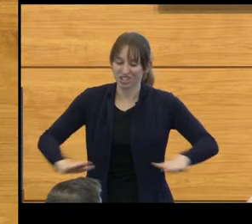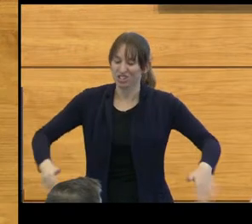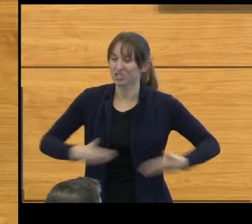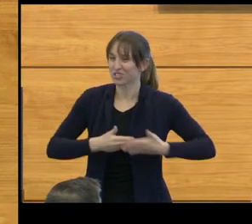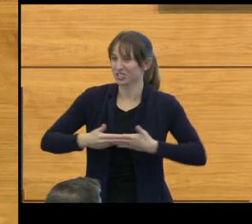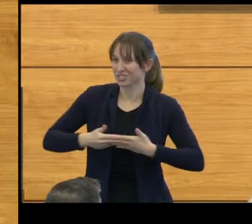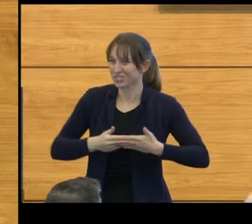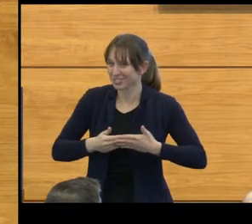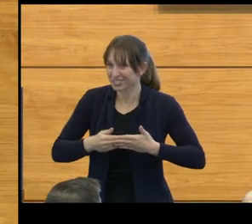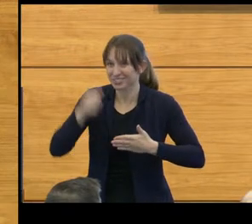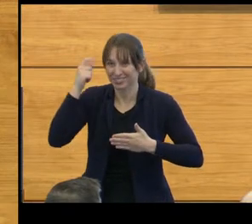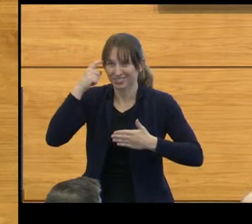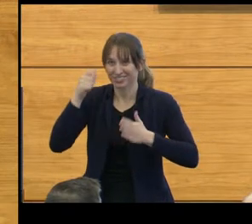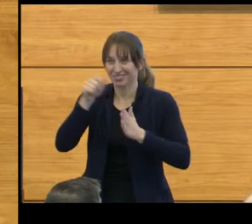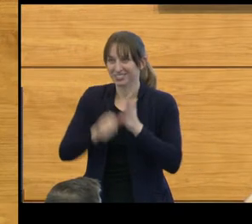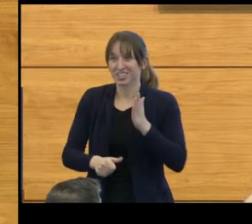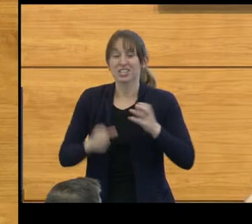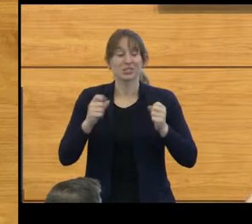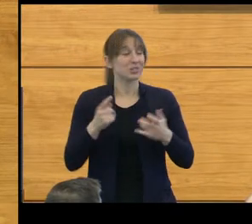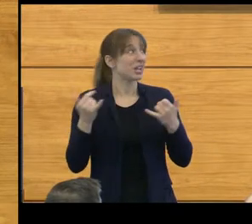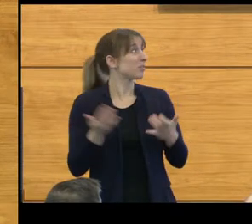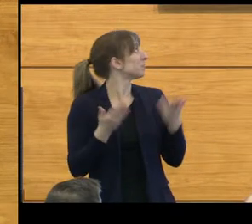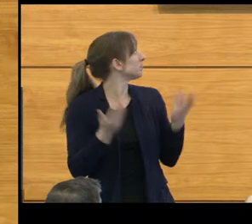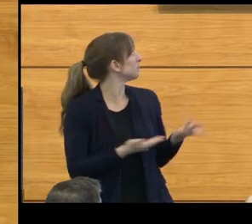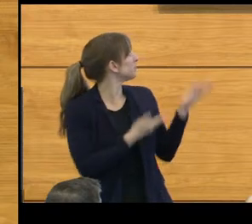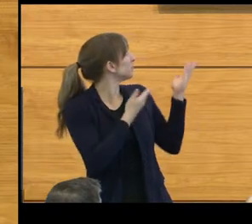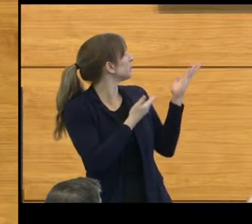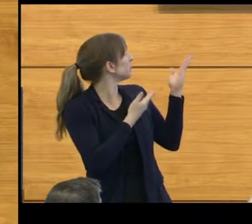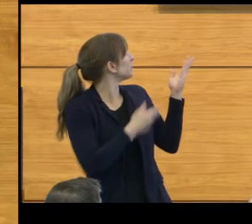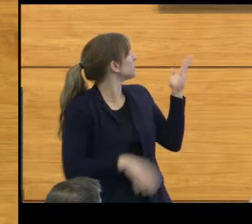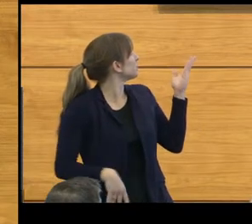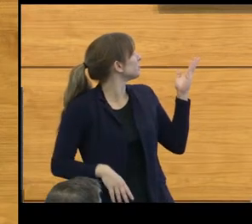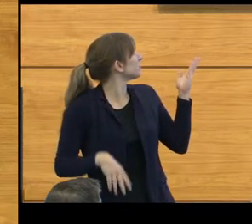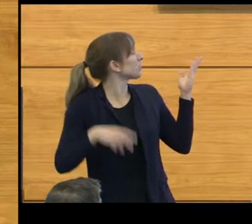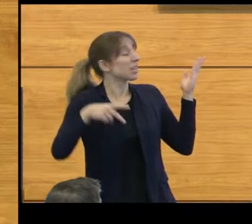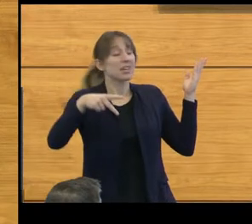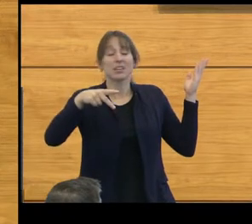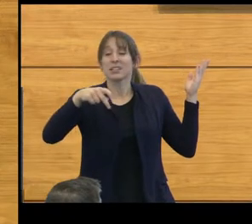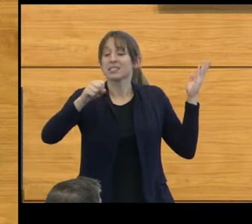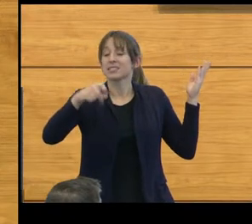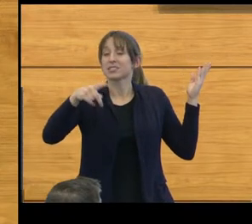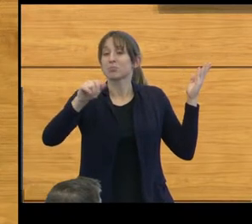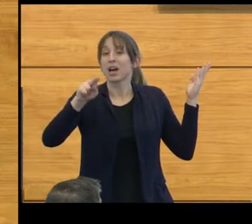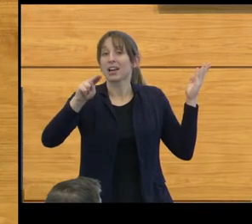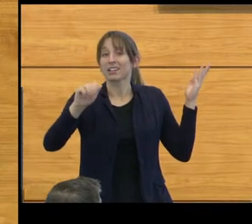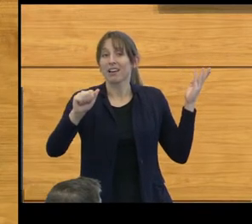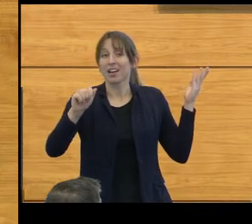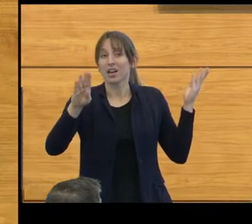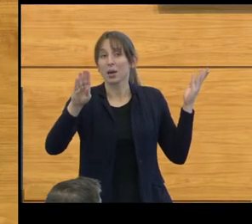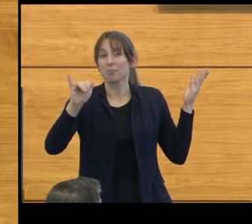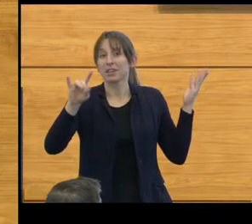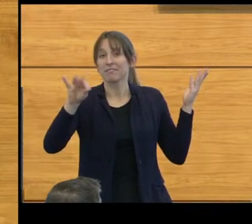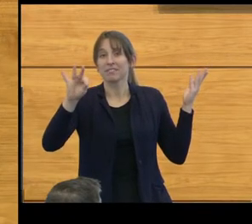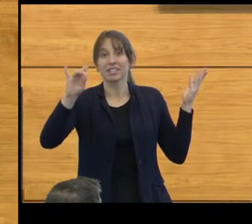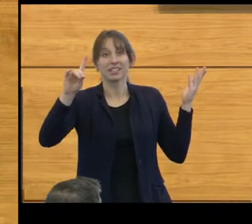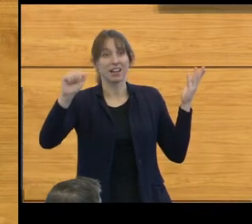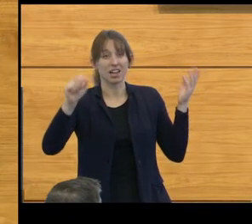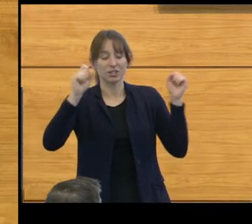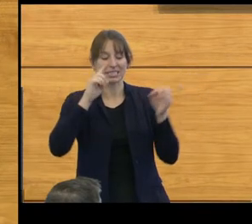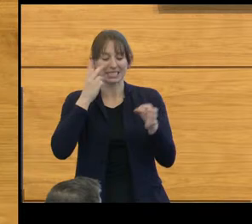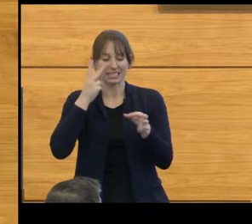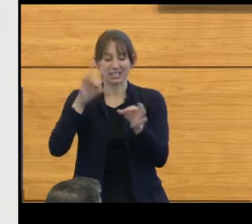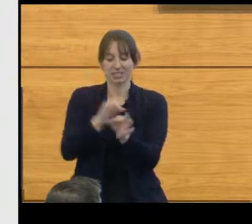spina bifida. This is an open spinal defect in which the spinal cord is not completely covered either with